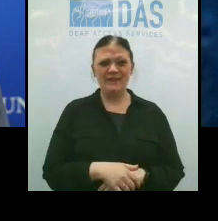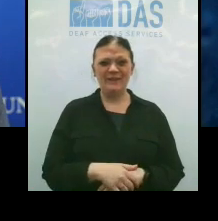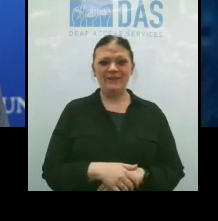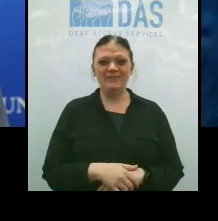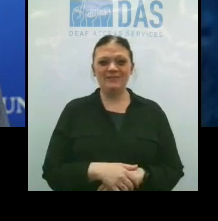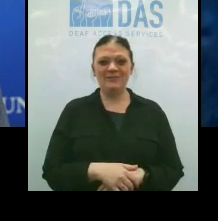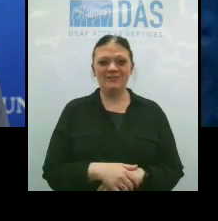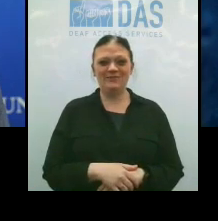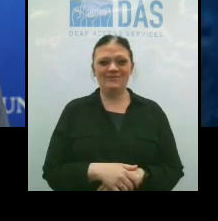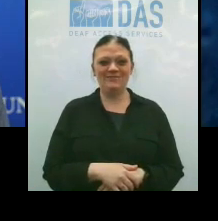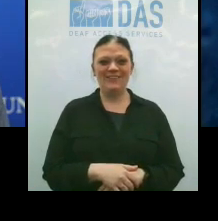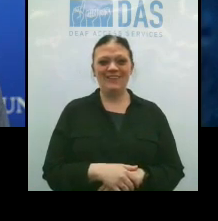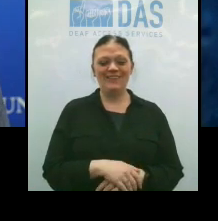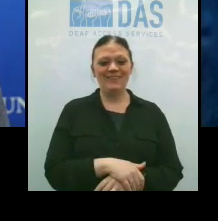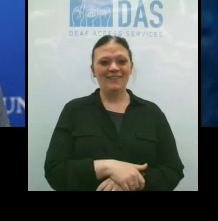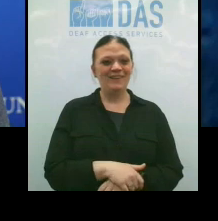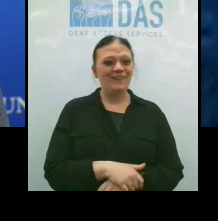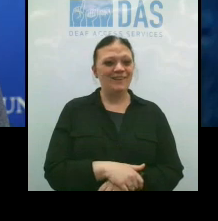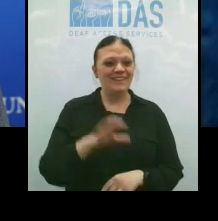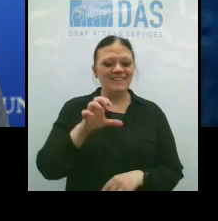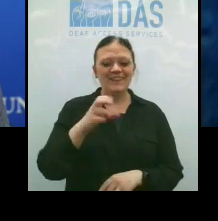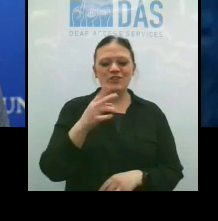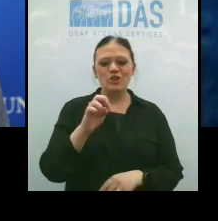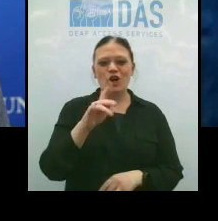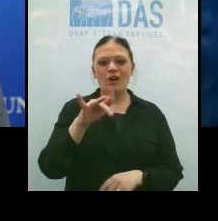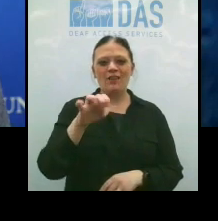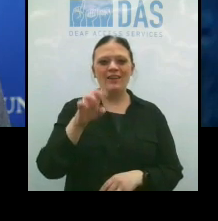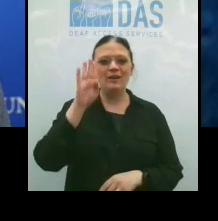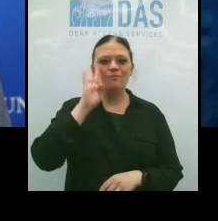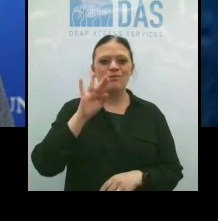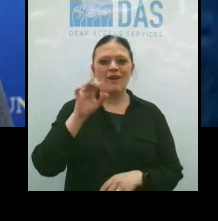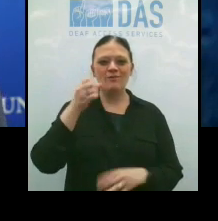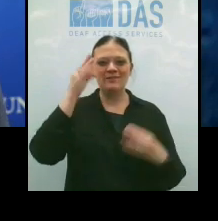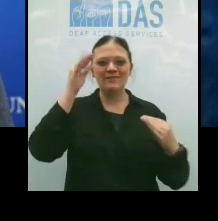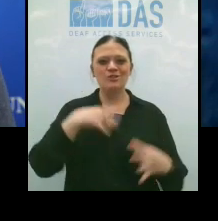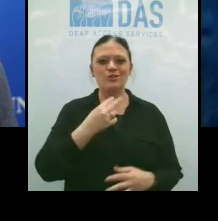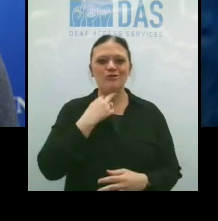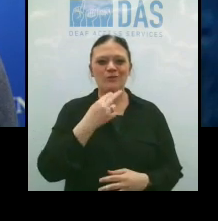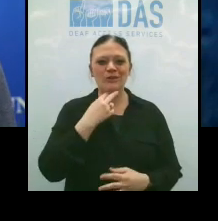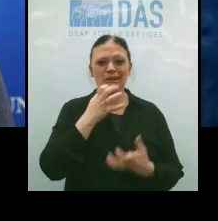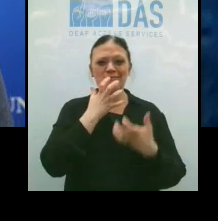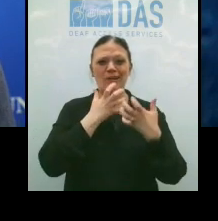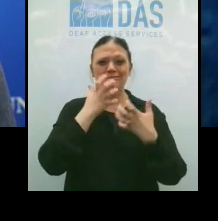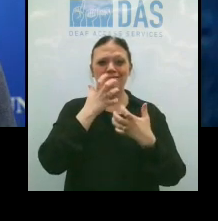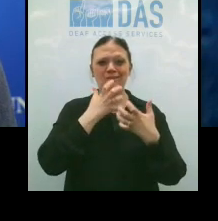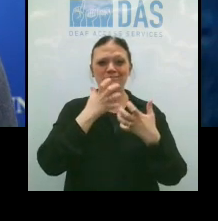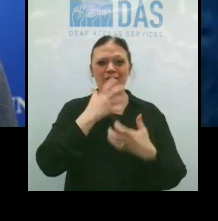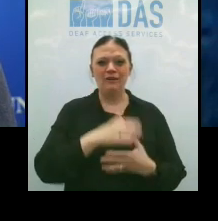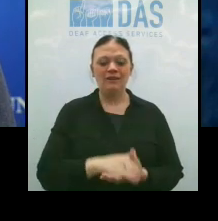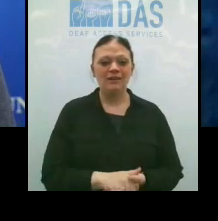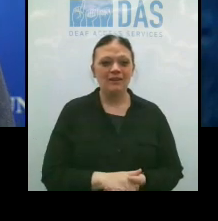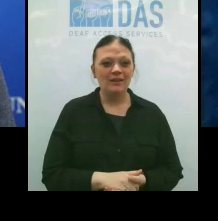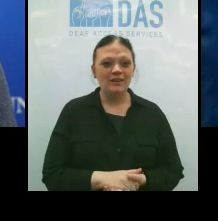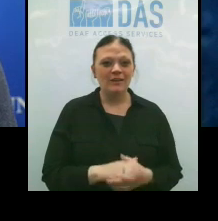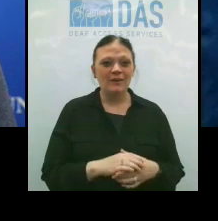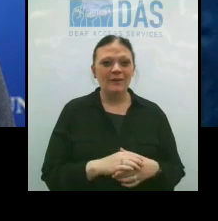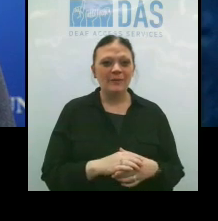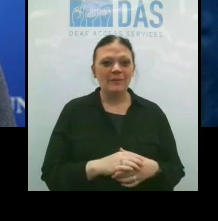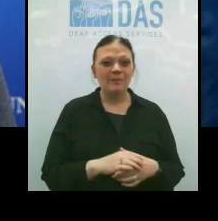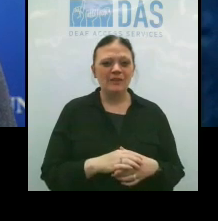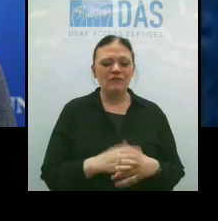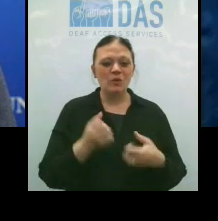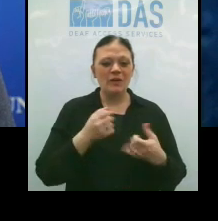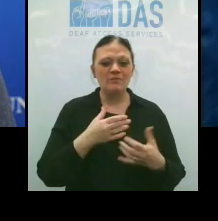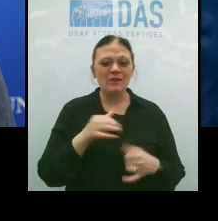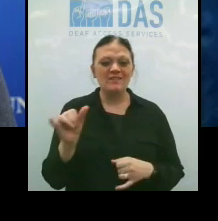I did send a question in writing. Why don't I just read it? Sorry about that. Okay, his question was, have other county executives expressed similar hope of a phase